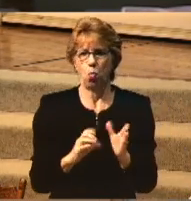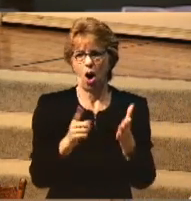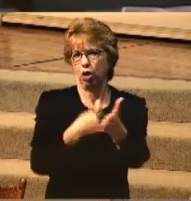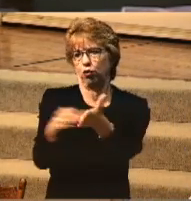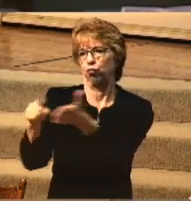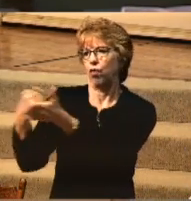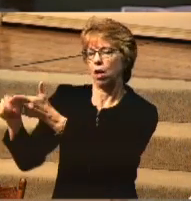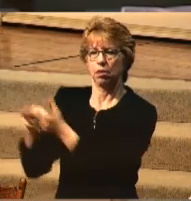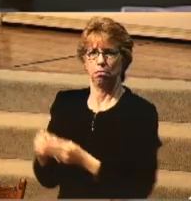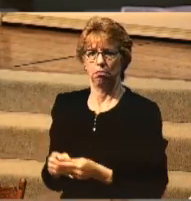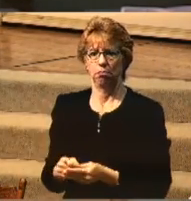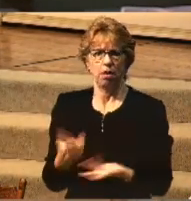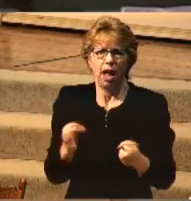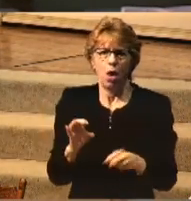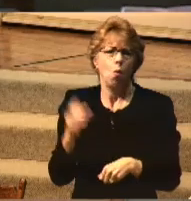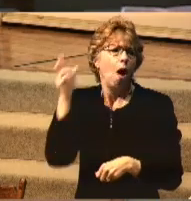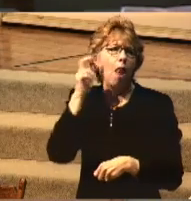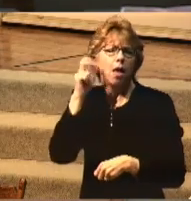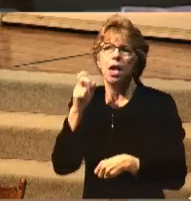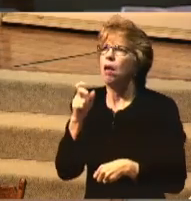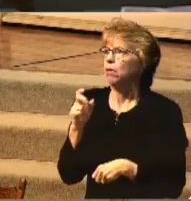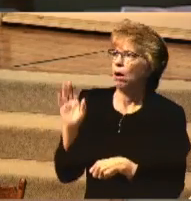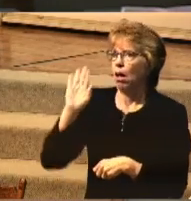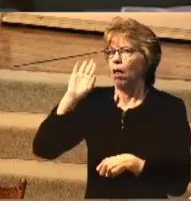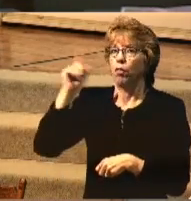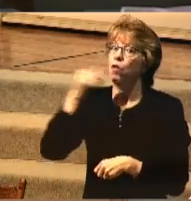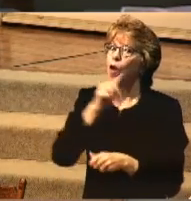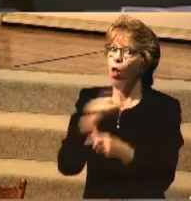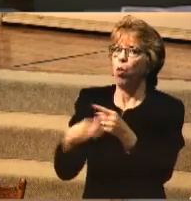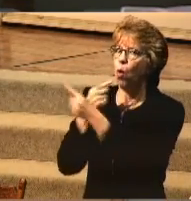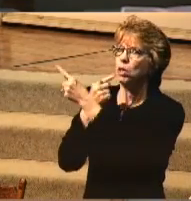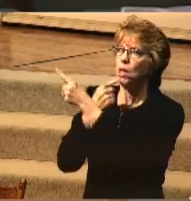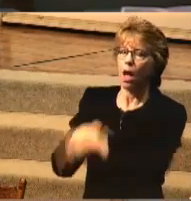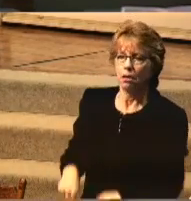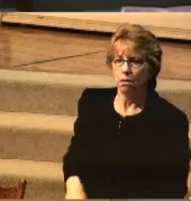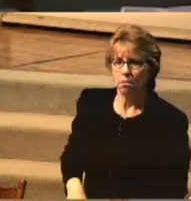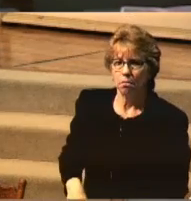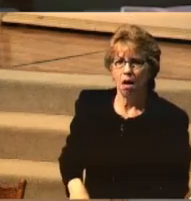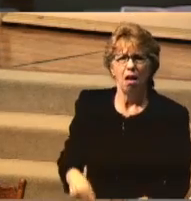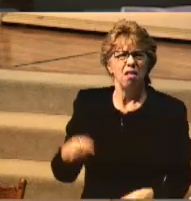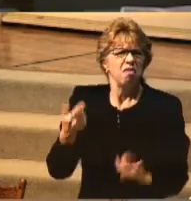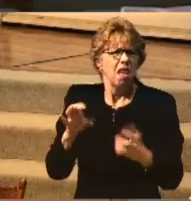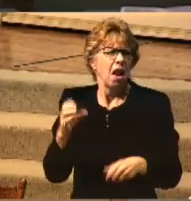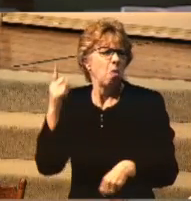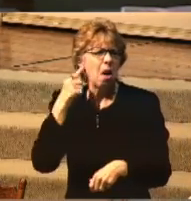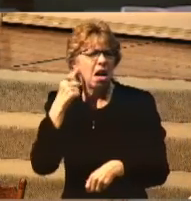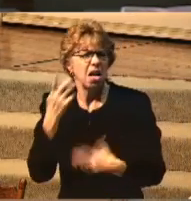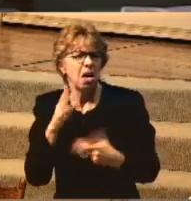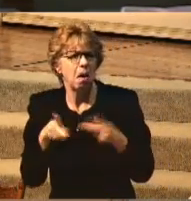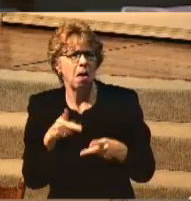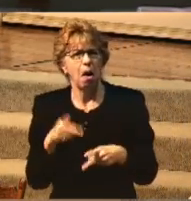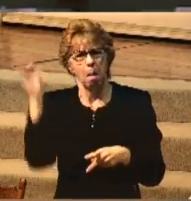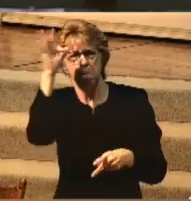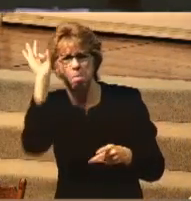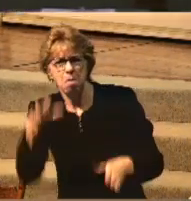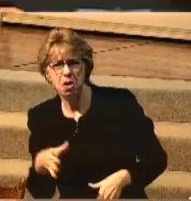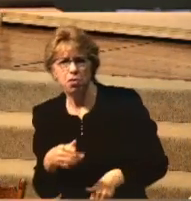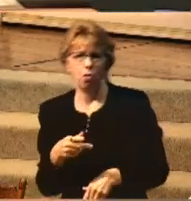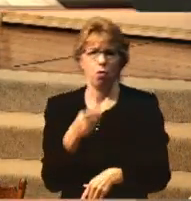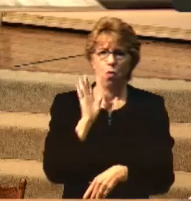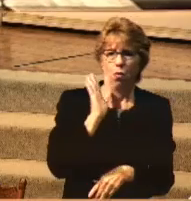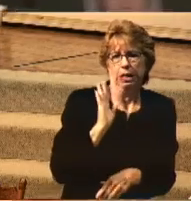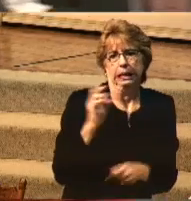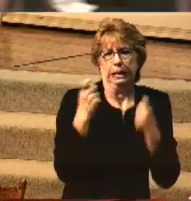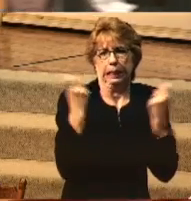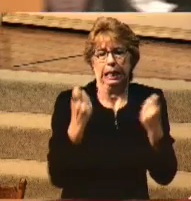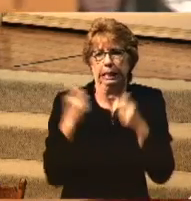hear, you know, thus saith the Lord. They don't want to hear us as preachers preach against sin. As long as it's preaching about somebody